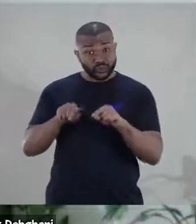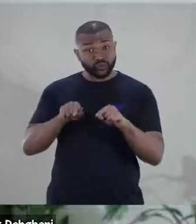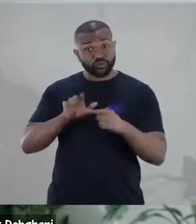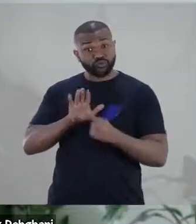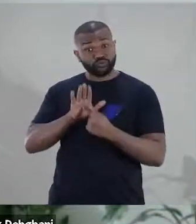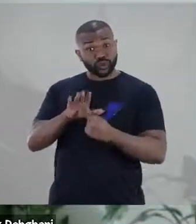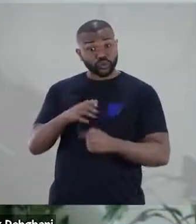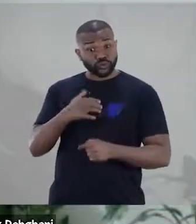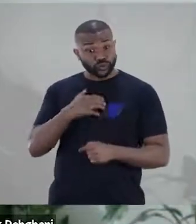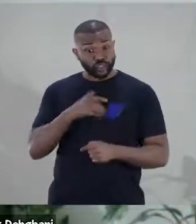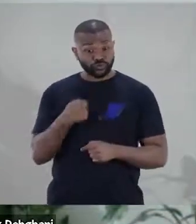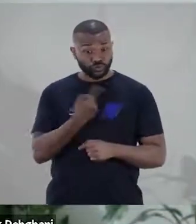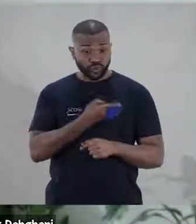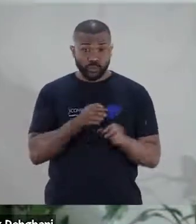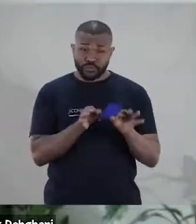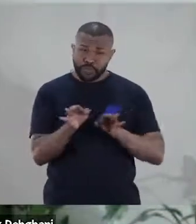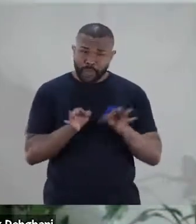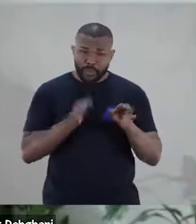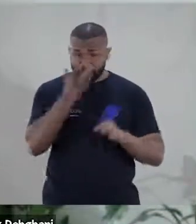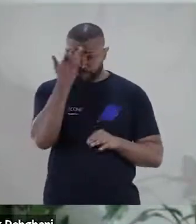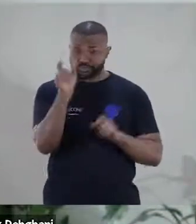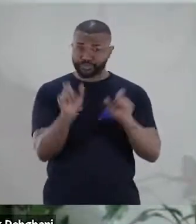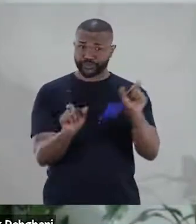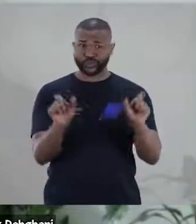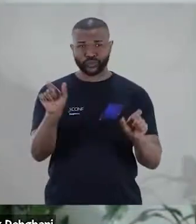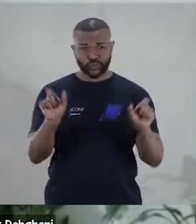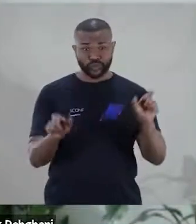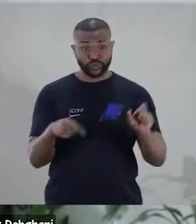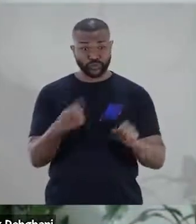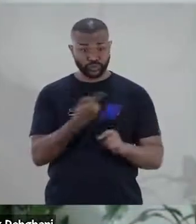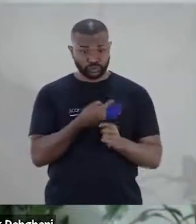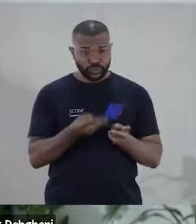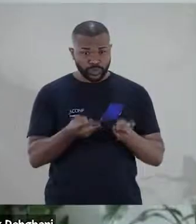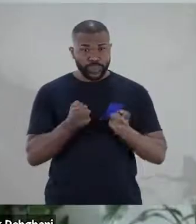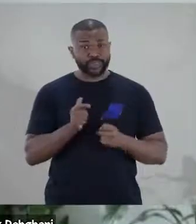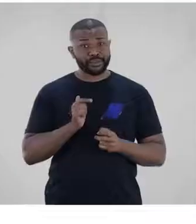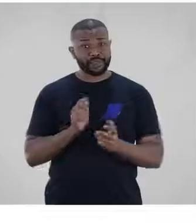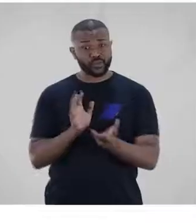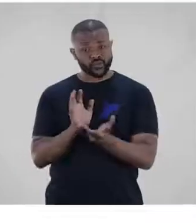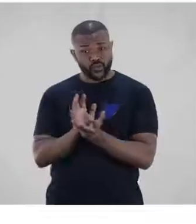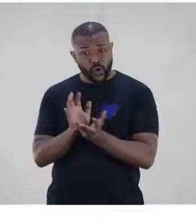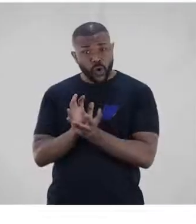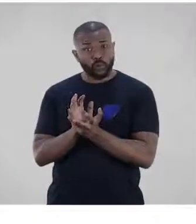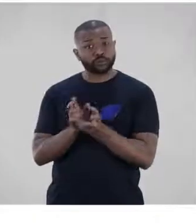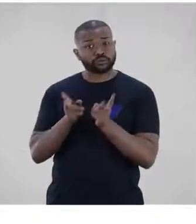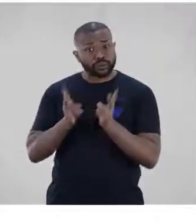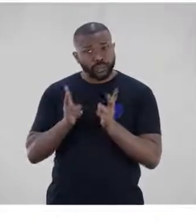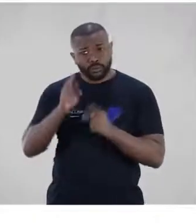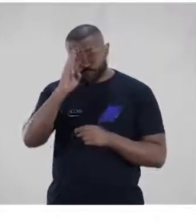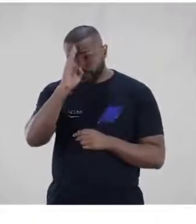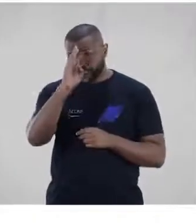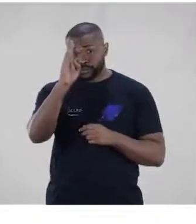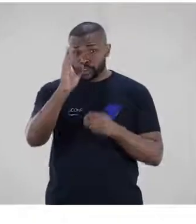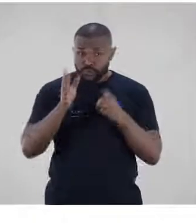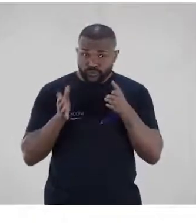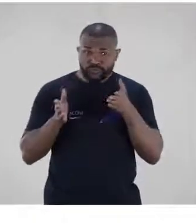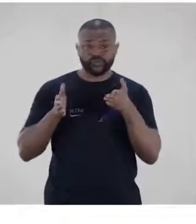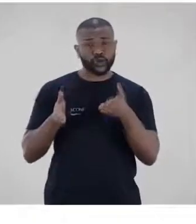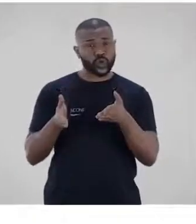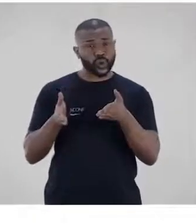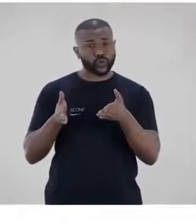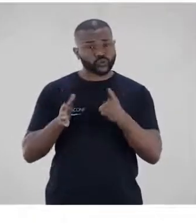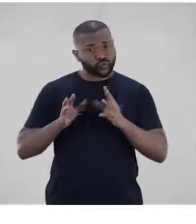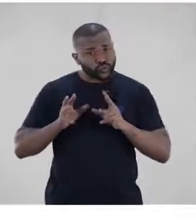mirrors how we group folks. So what we find out with that architecture, that there is a centralized now data